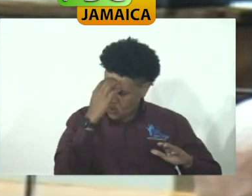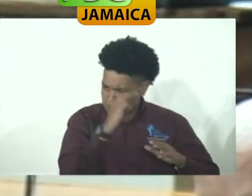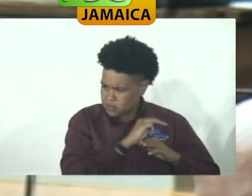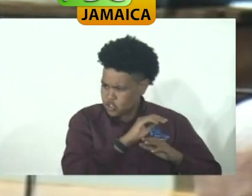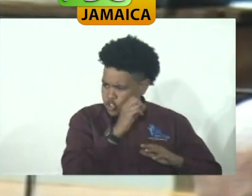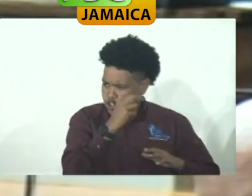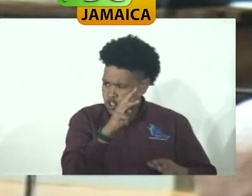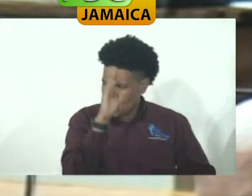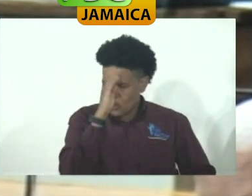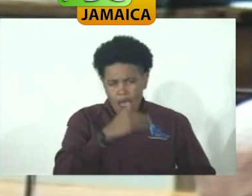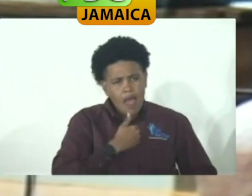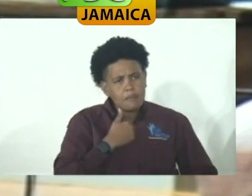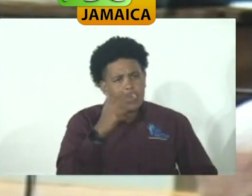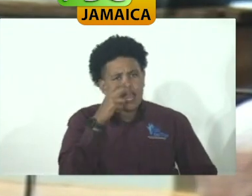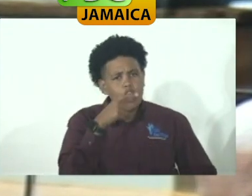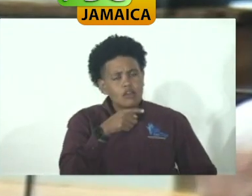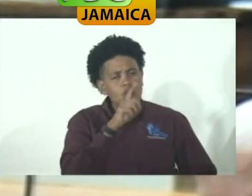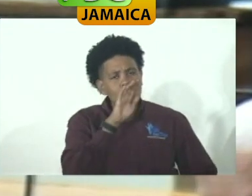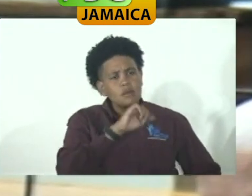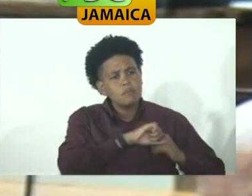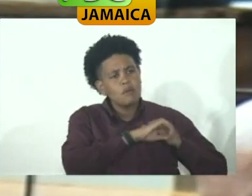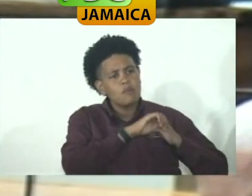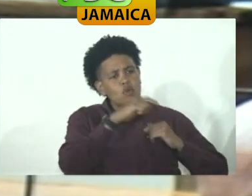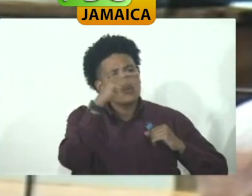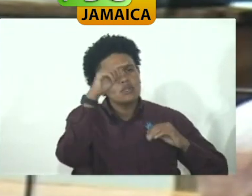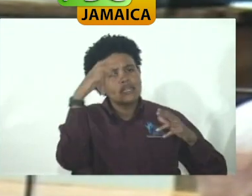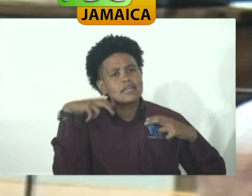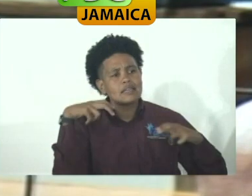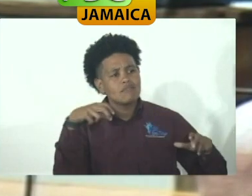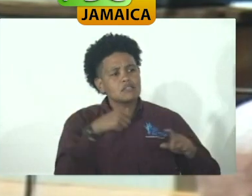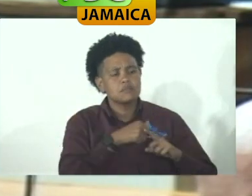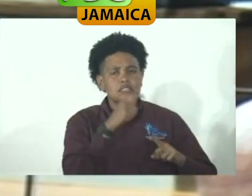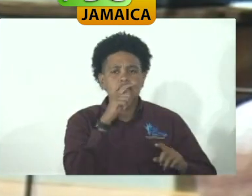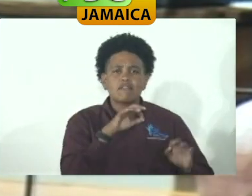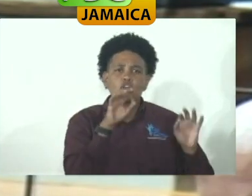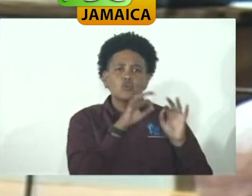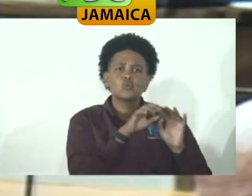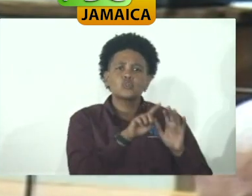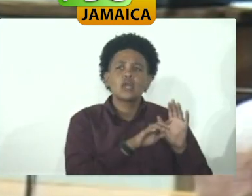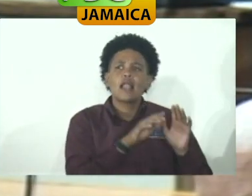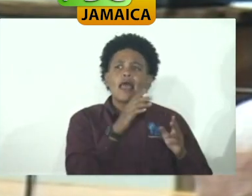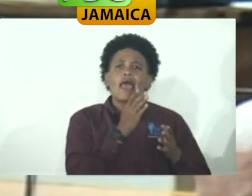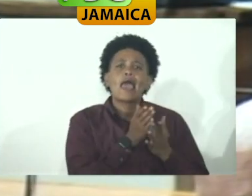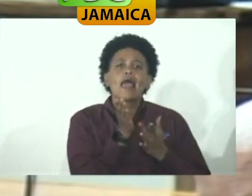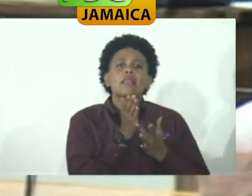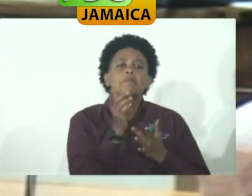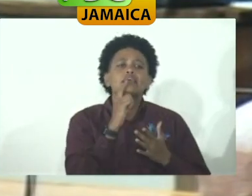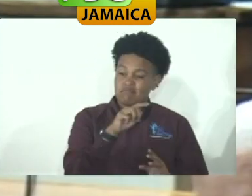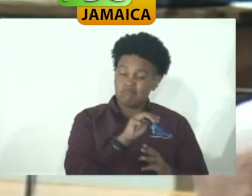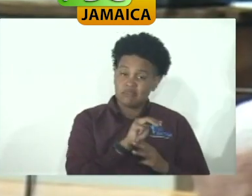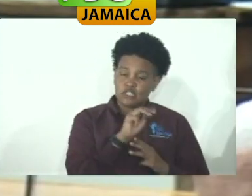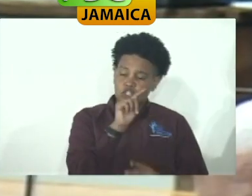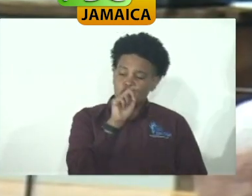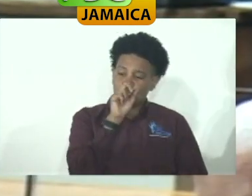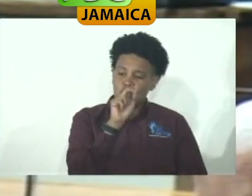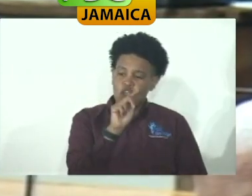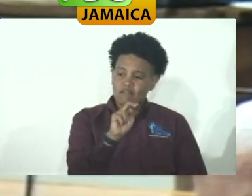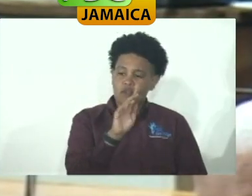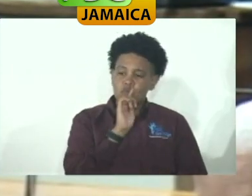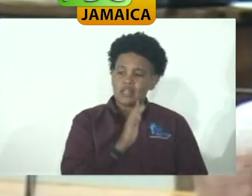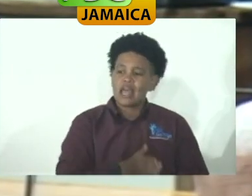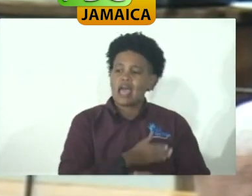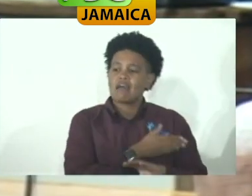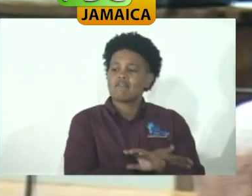to hear that. This will promote green investments as a crucial element of the post-COVID-19 recovery. We'll be advancing